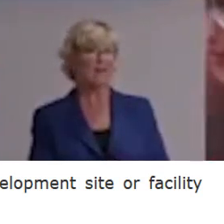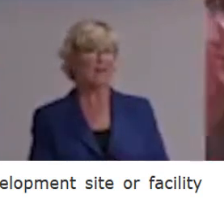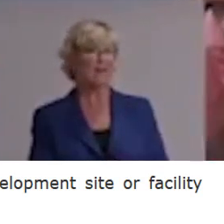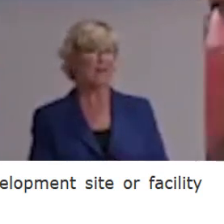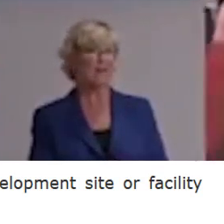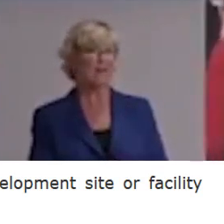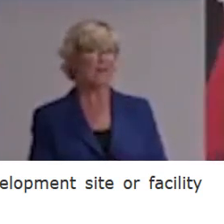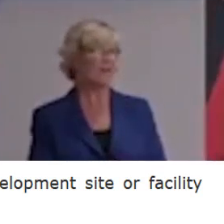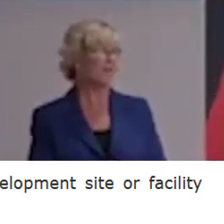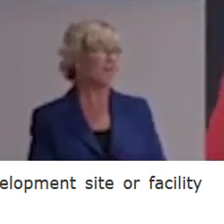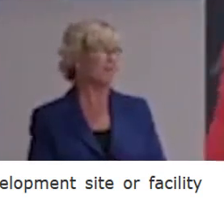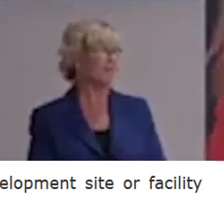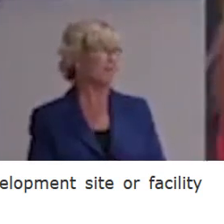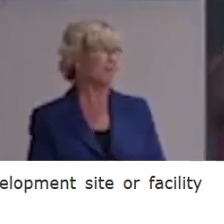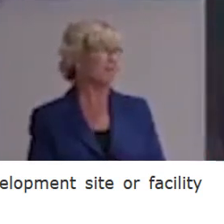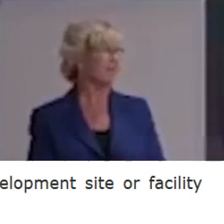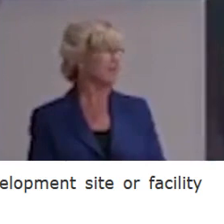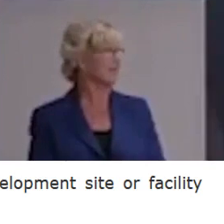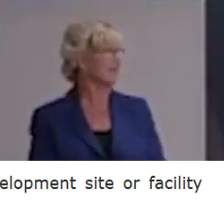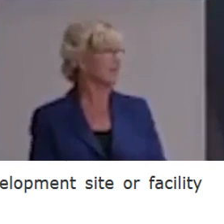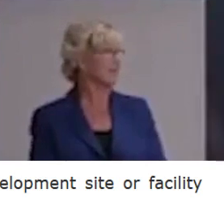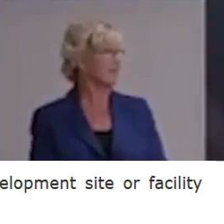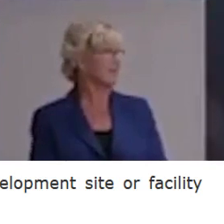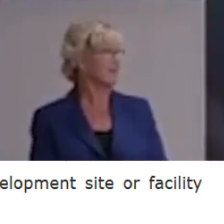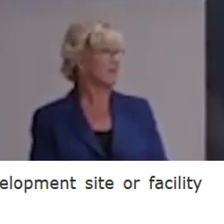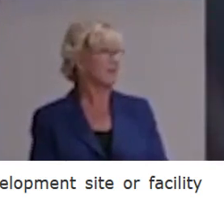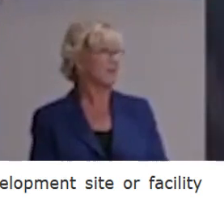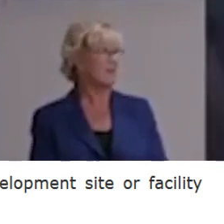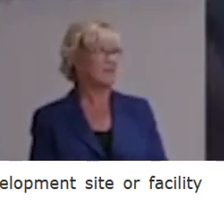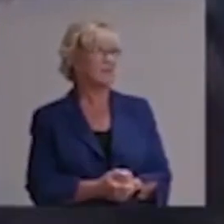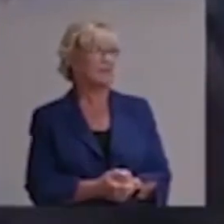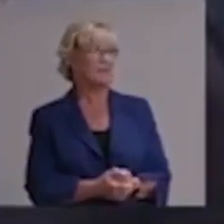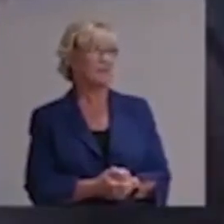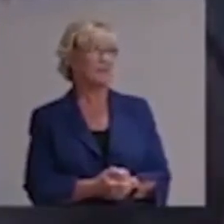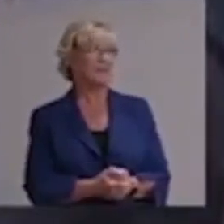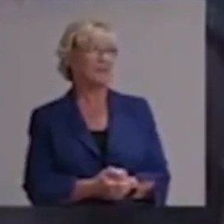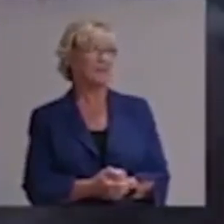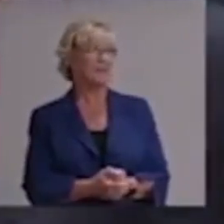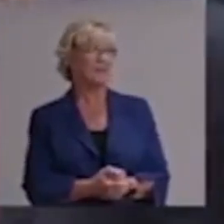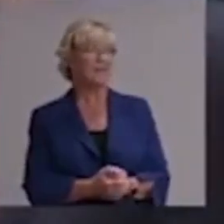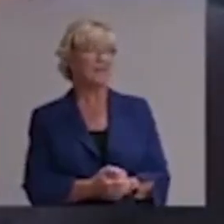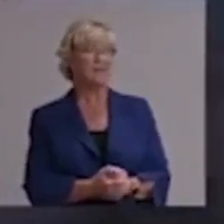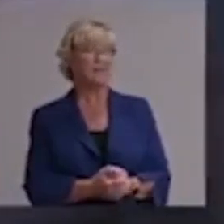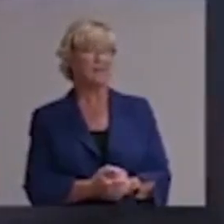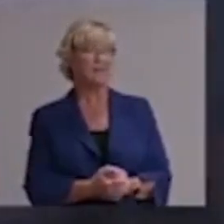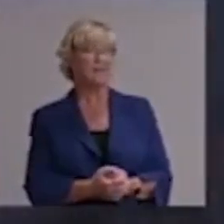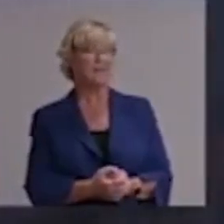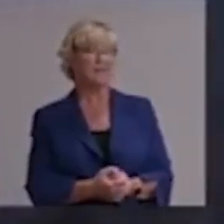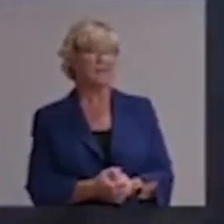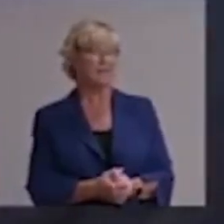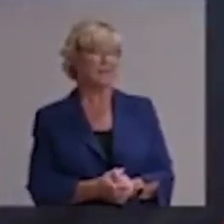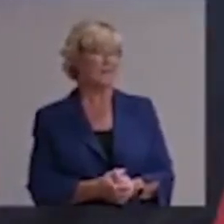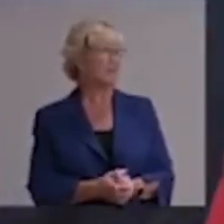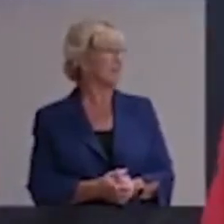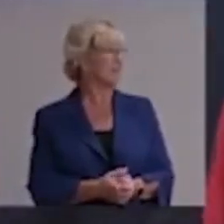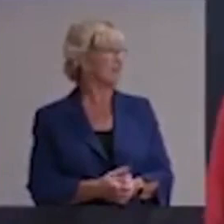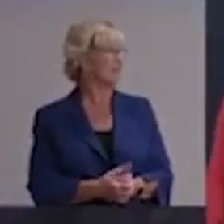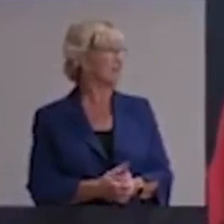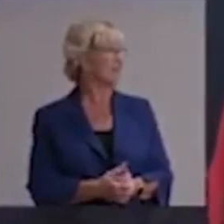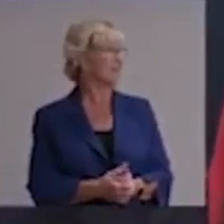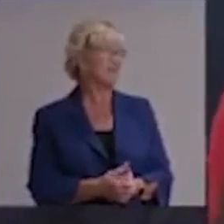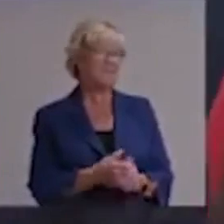expressly states otherwise via signage at the entrance to the building. You can tell they are confident it will